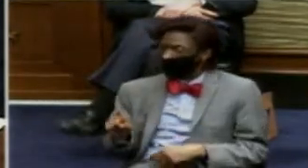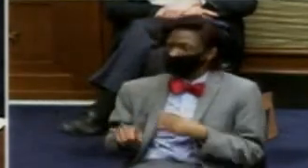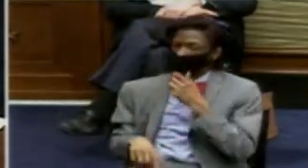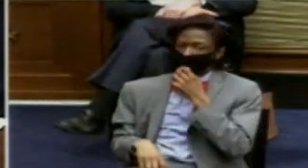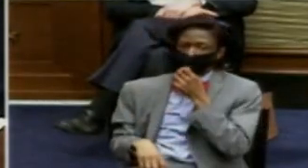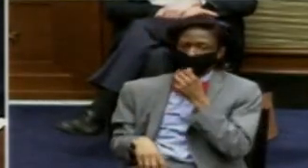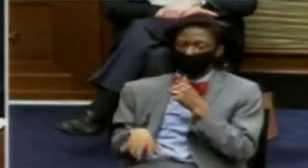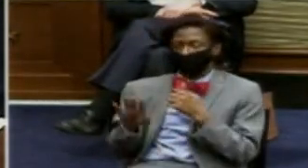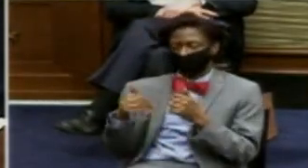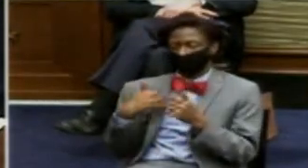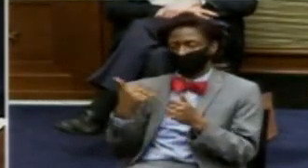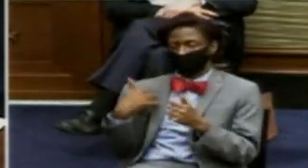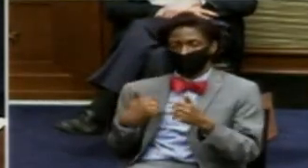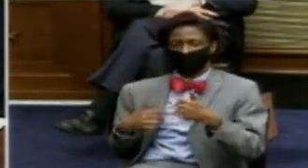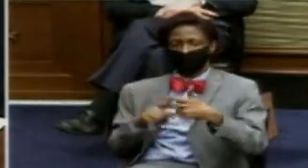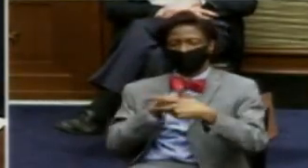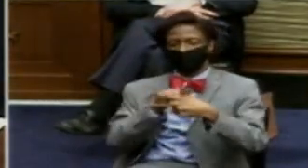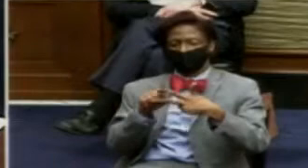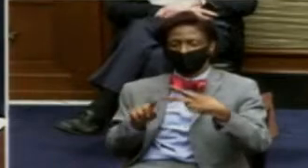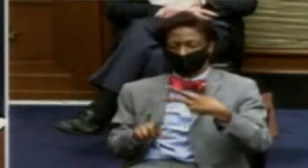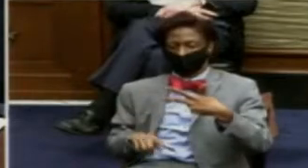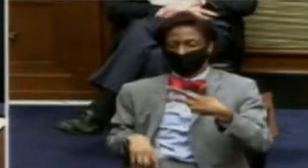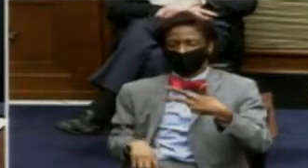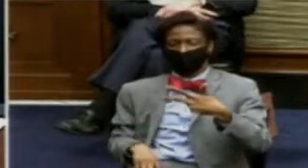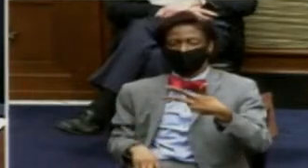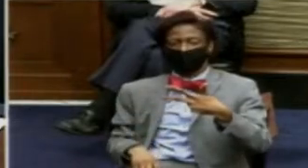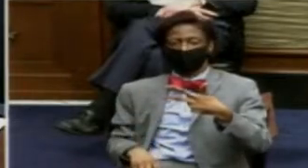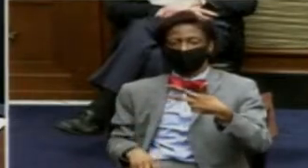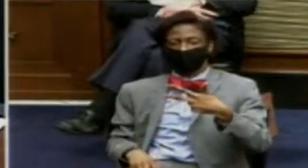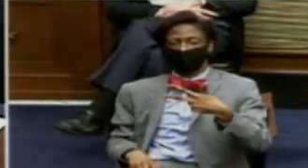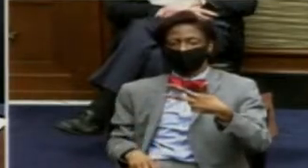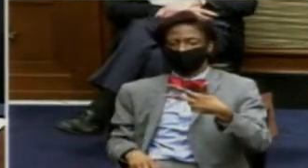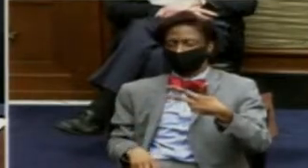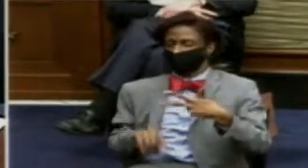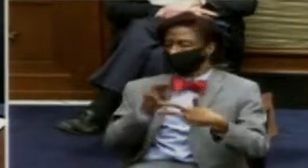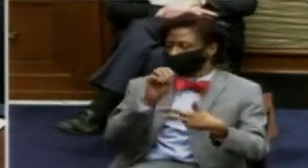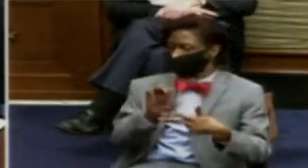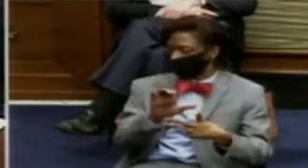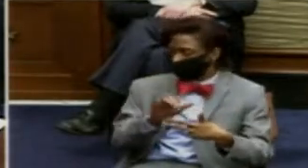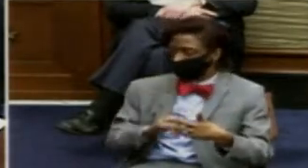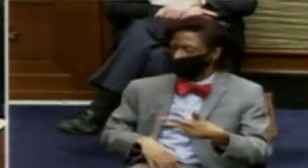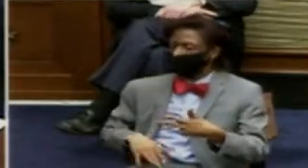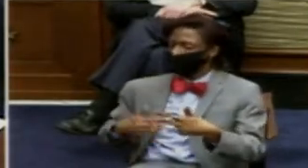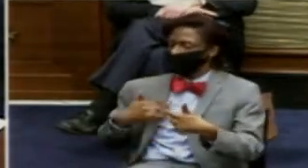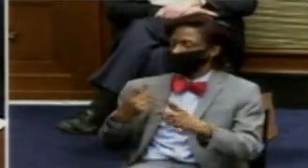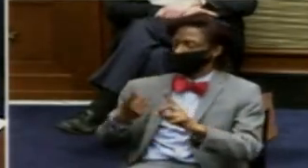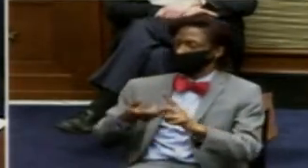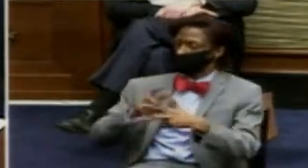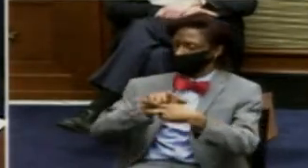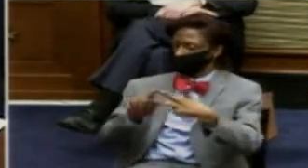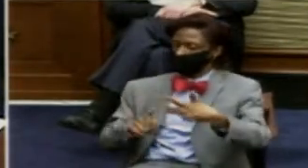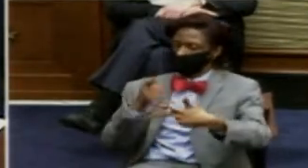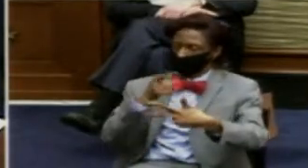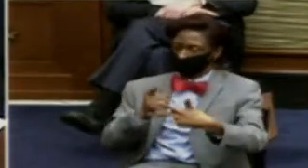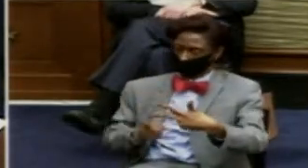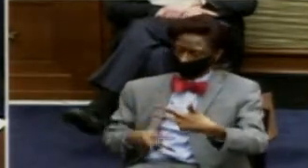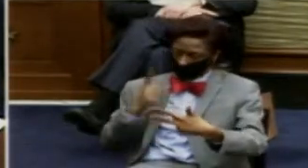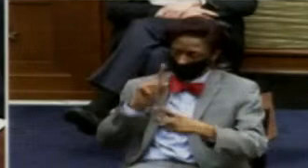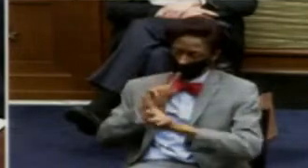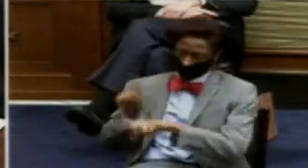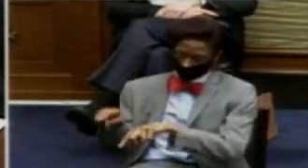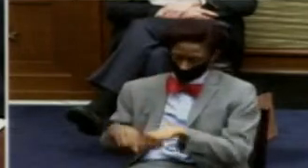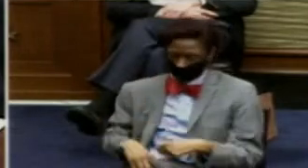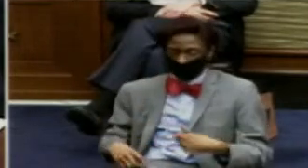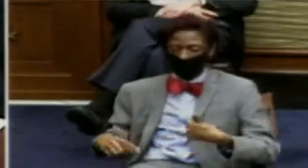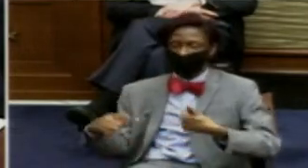I think there are 3 points to make. Put your mic on, please, Mr. Smith. Thank you. I think there are 3 points to make in response to that. The first